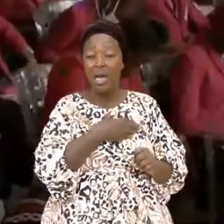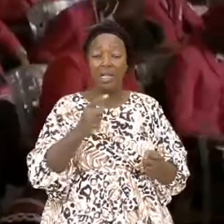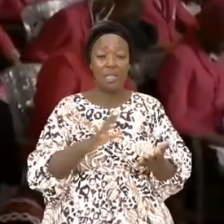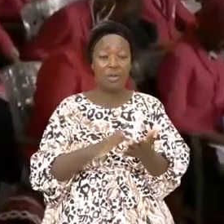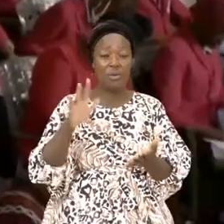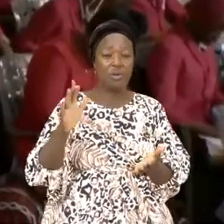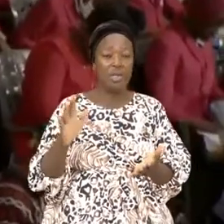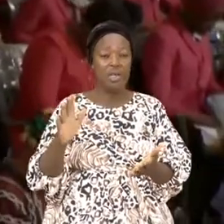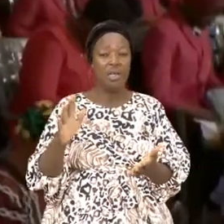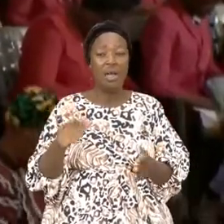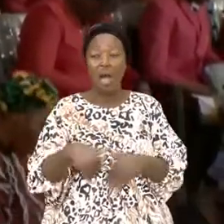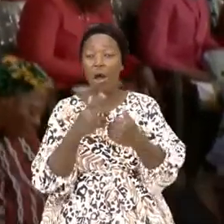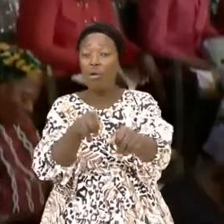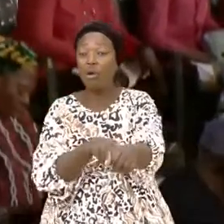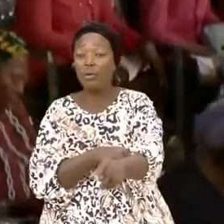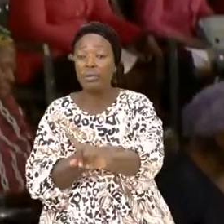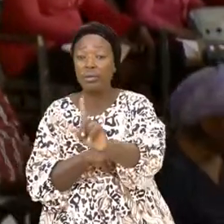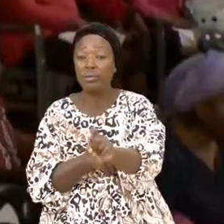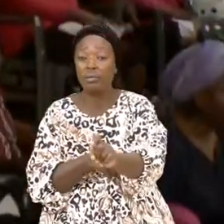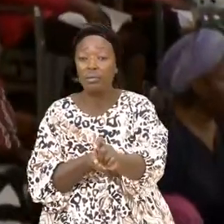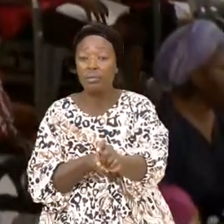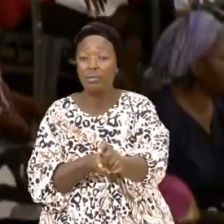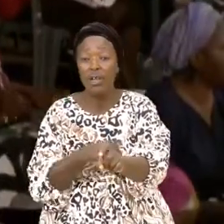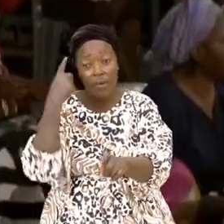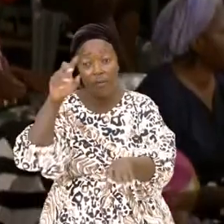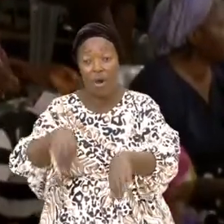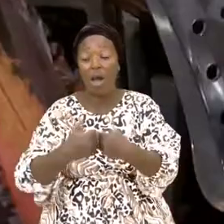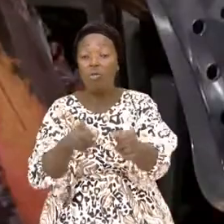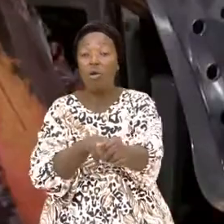glory. How long? For how long?